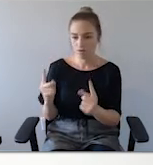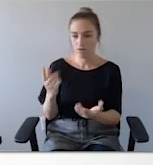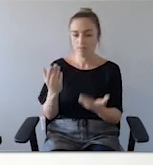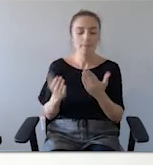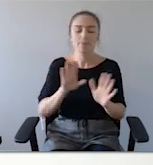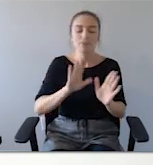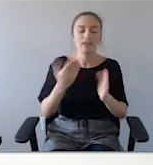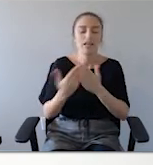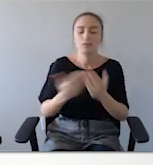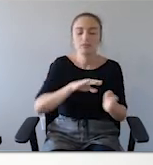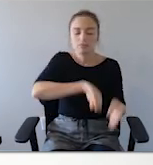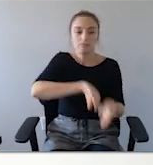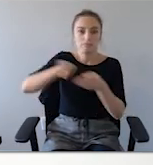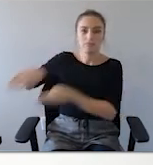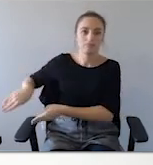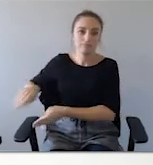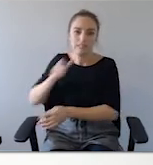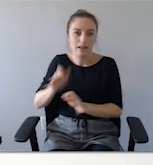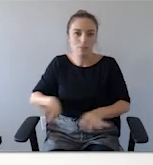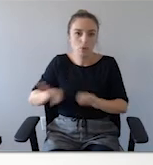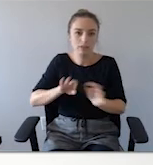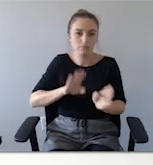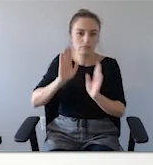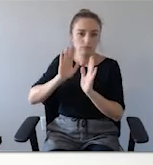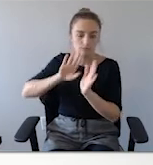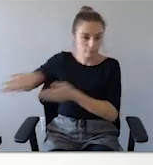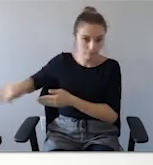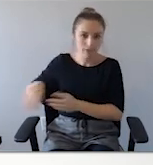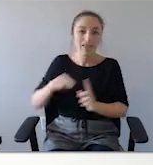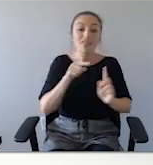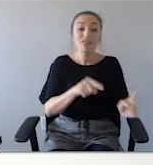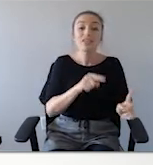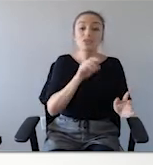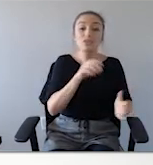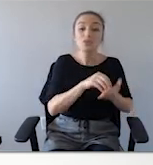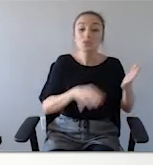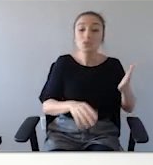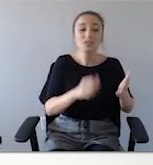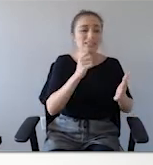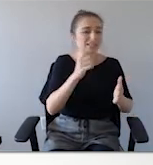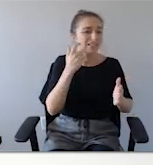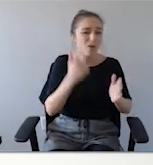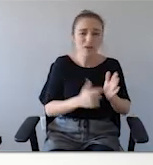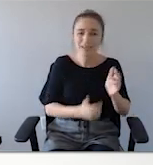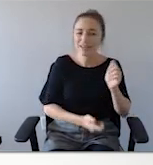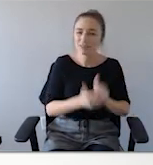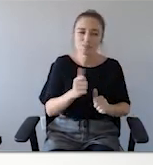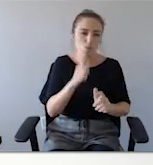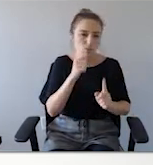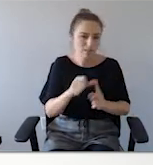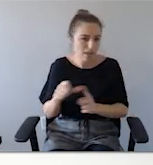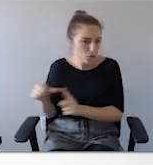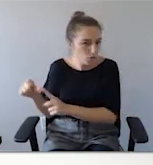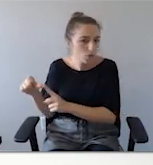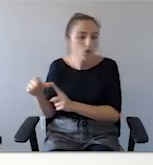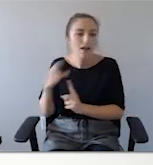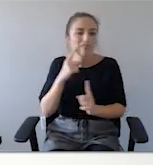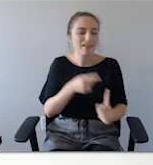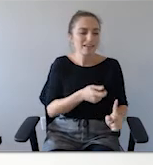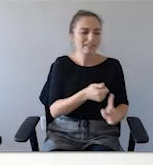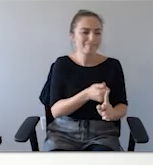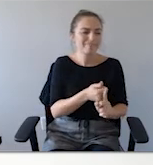on that. But so the student doesn't recognize most of her letters. She's, I think she's in 4th